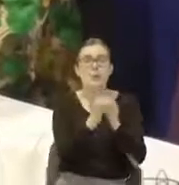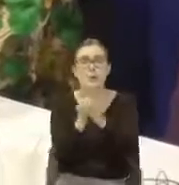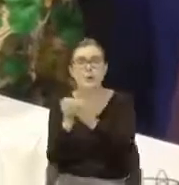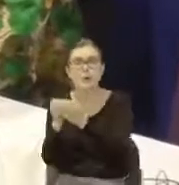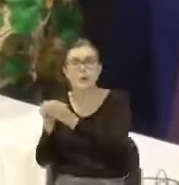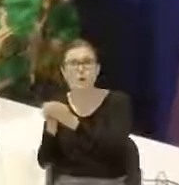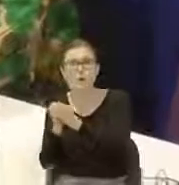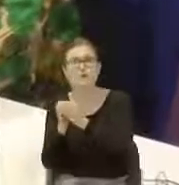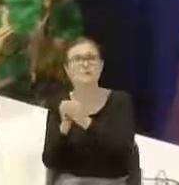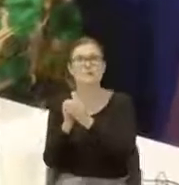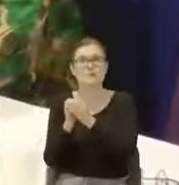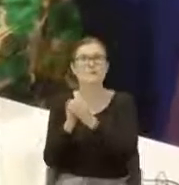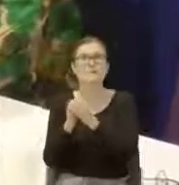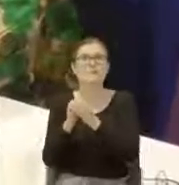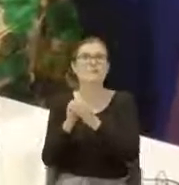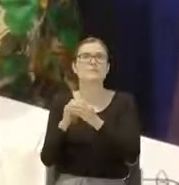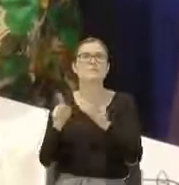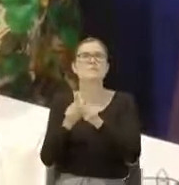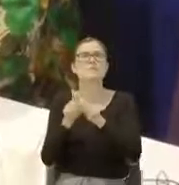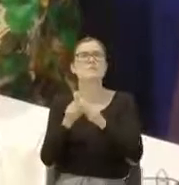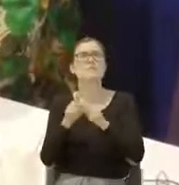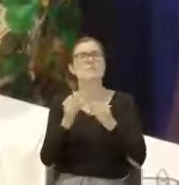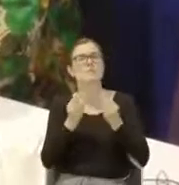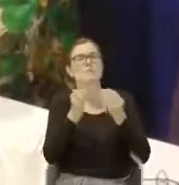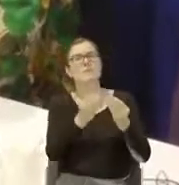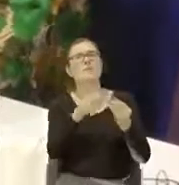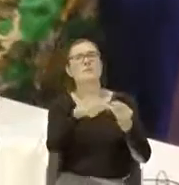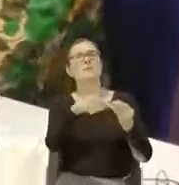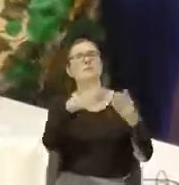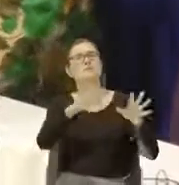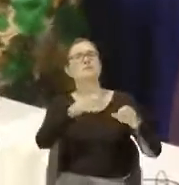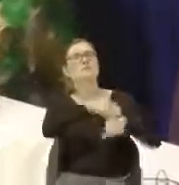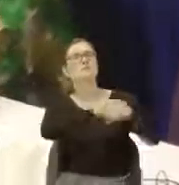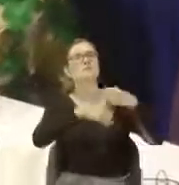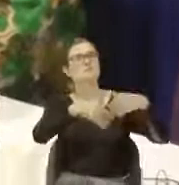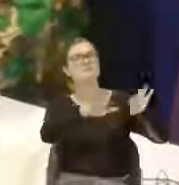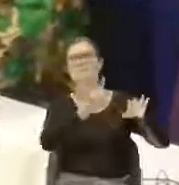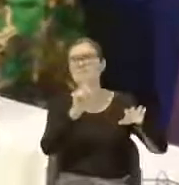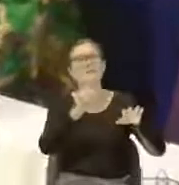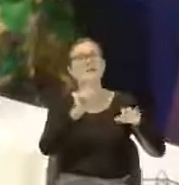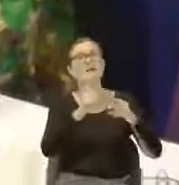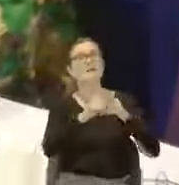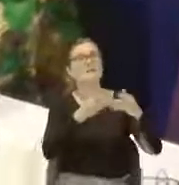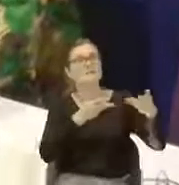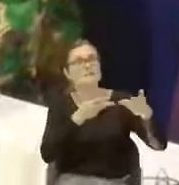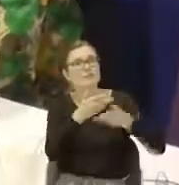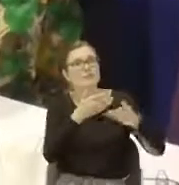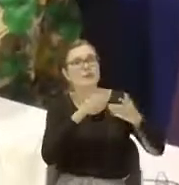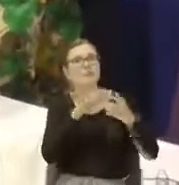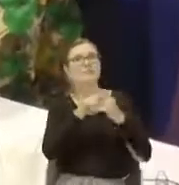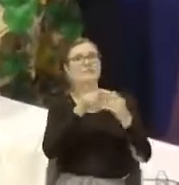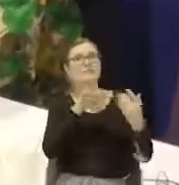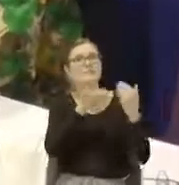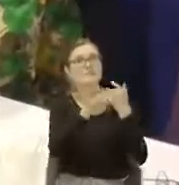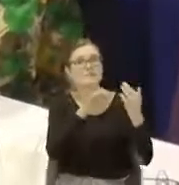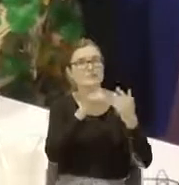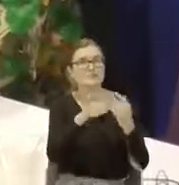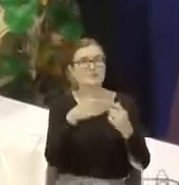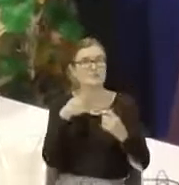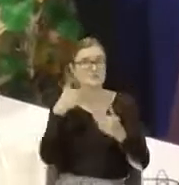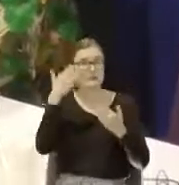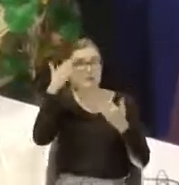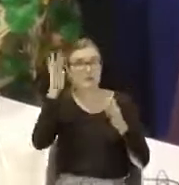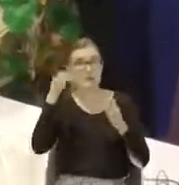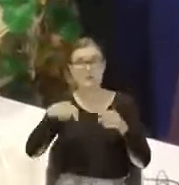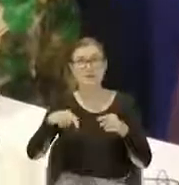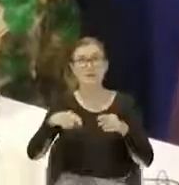discuss all of this tomorrow at the Local and Regional Governments Roundtable. I don't know if it's in the same room or any other, but I would really like you to